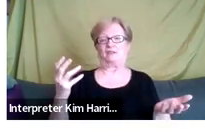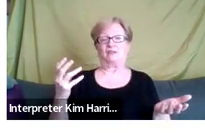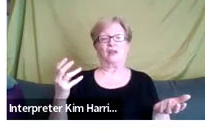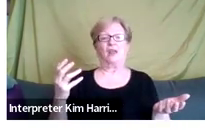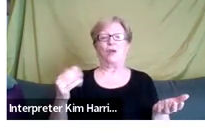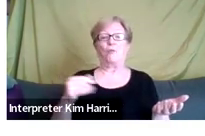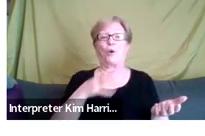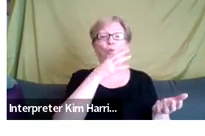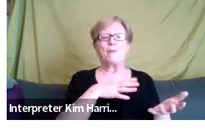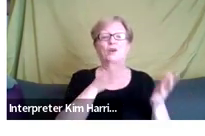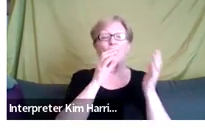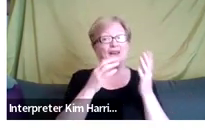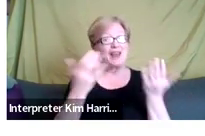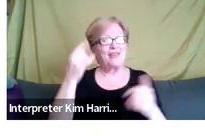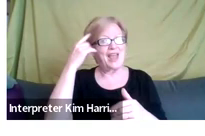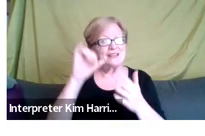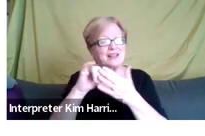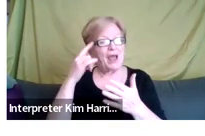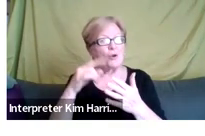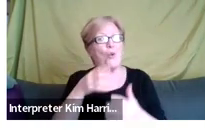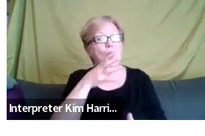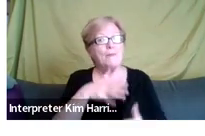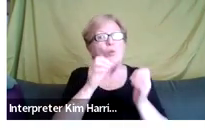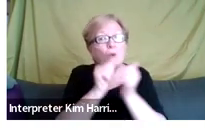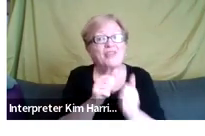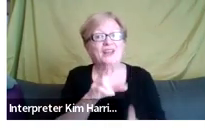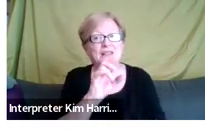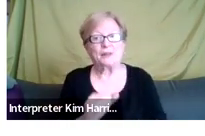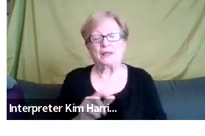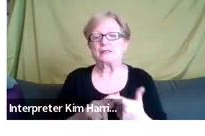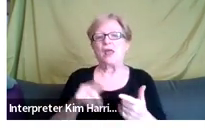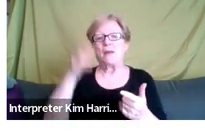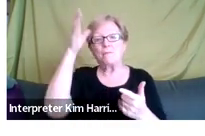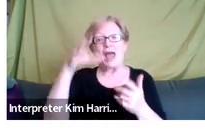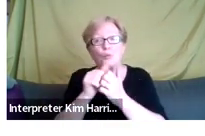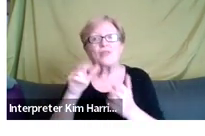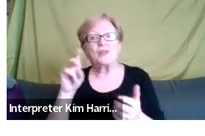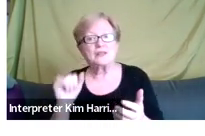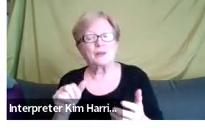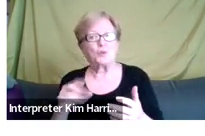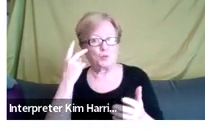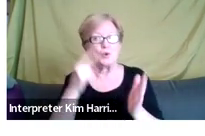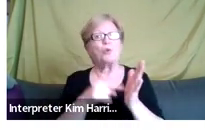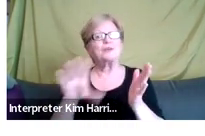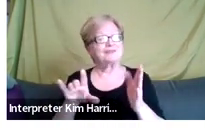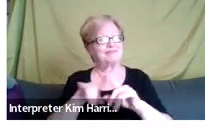disabilities and men and those type of things, the disparities exist. So